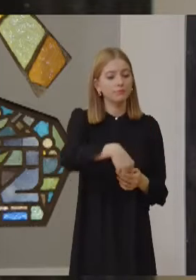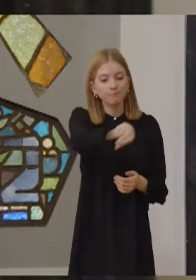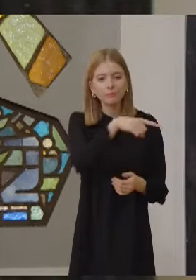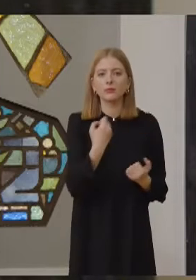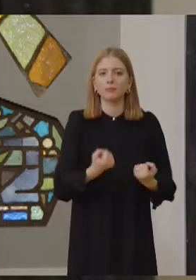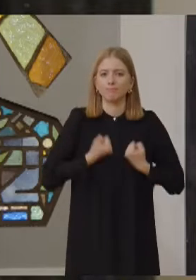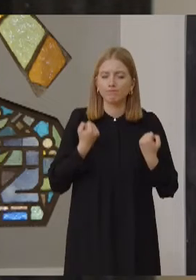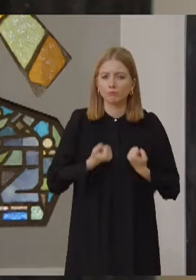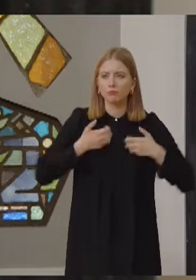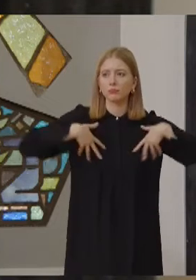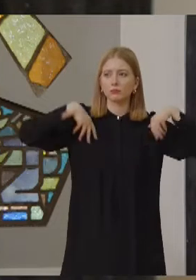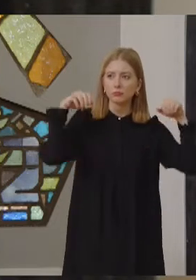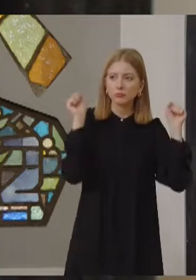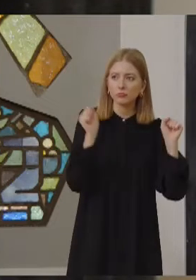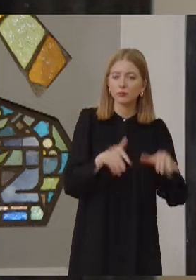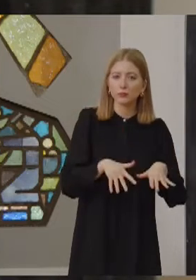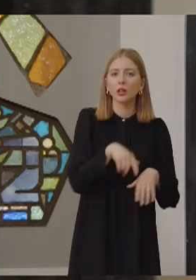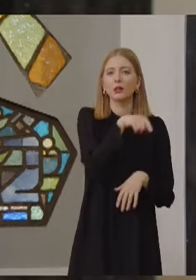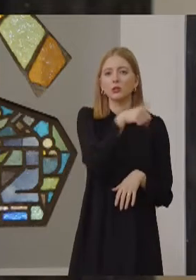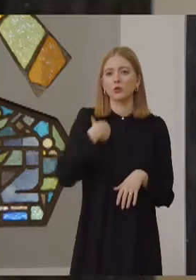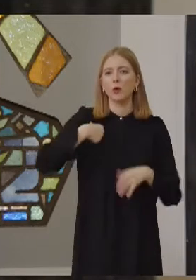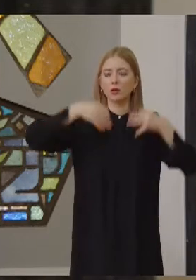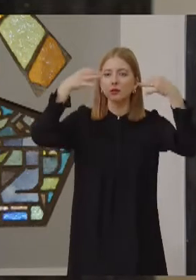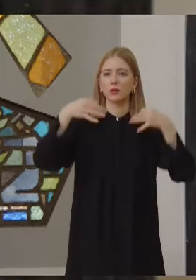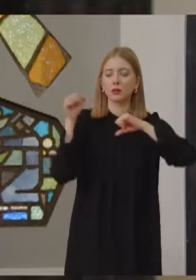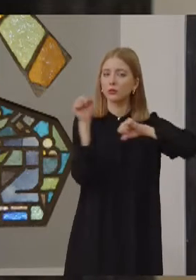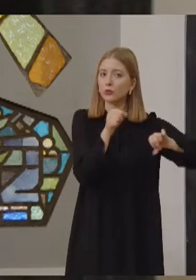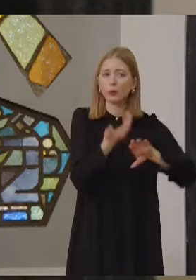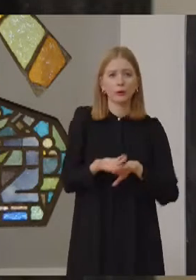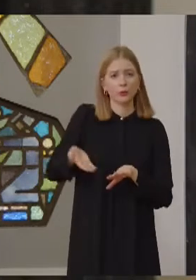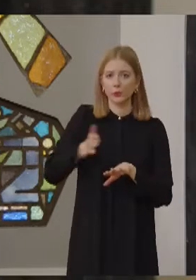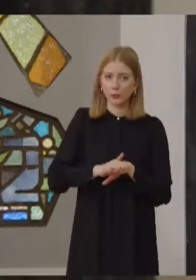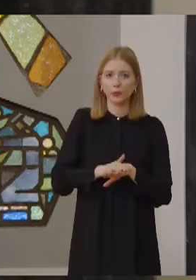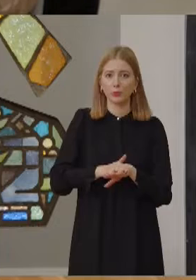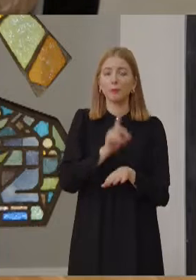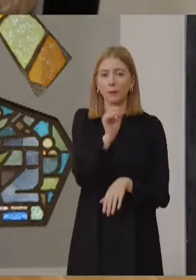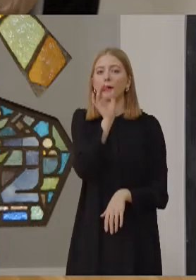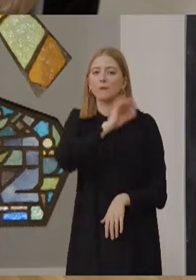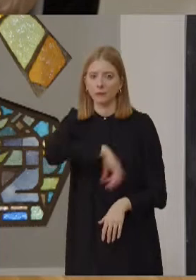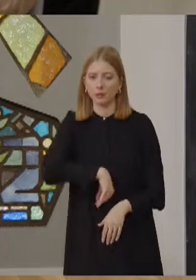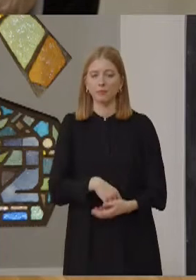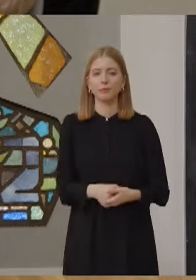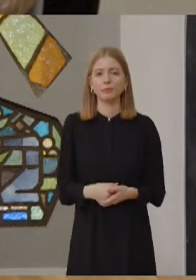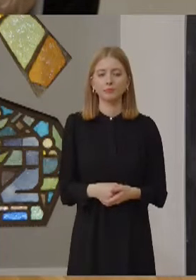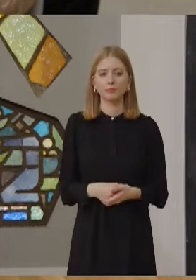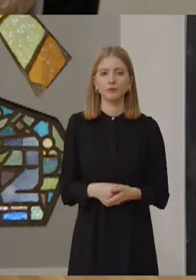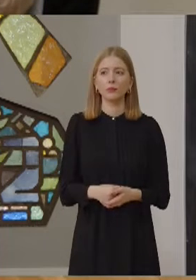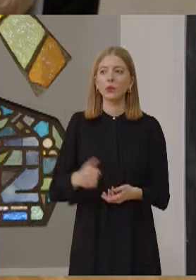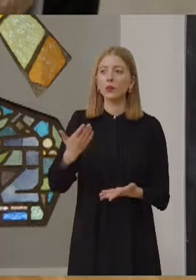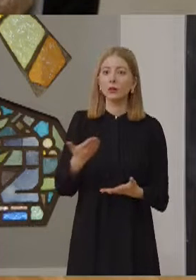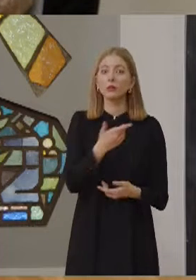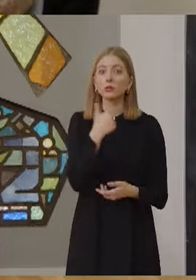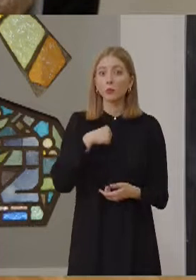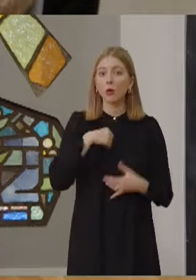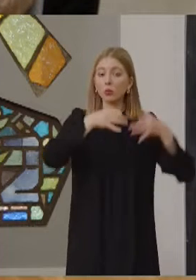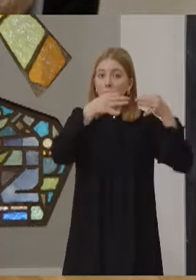I am grateful to the NGOs protecting human rights, because you have taken a very difficult path, but